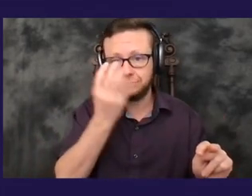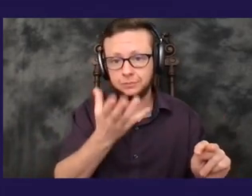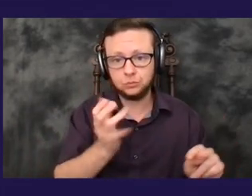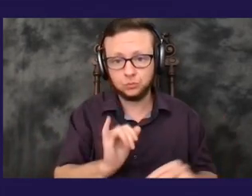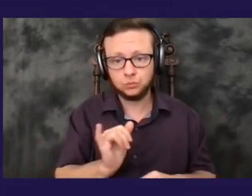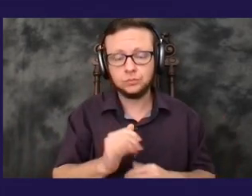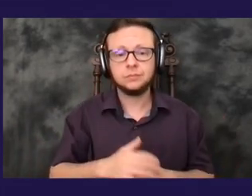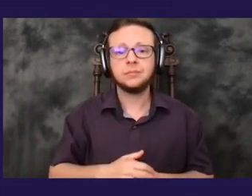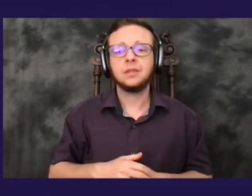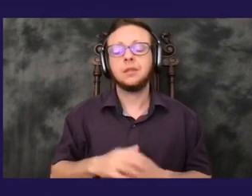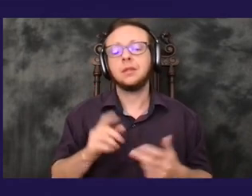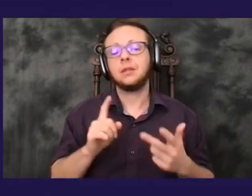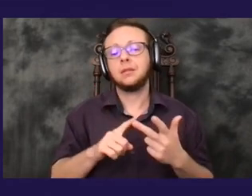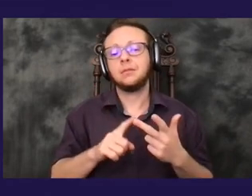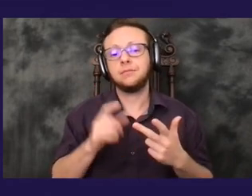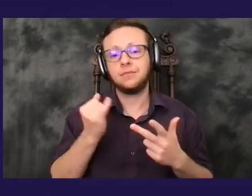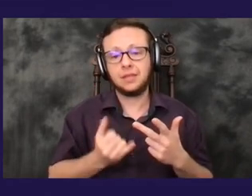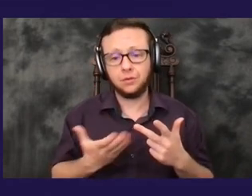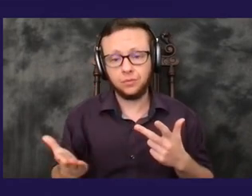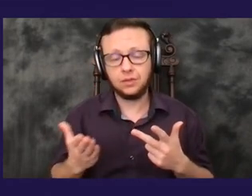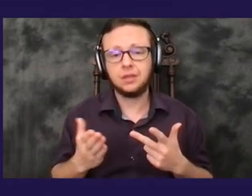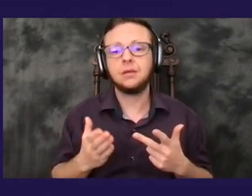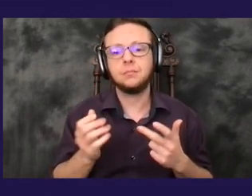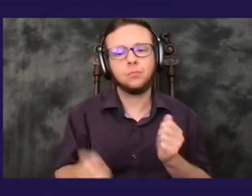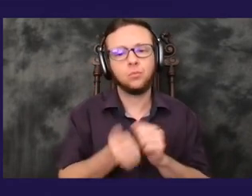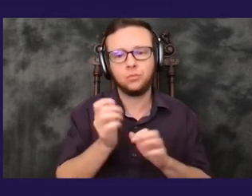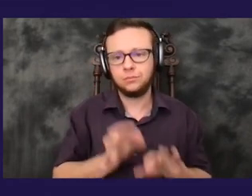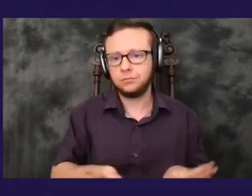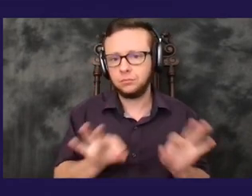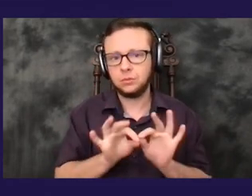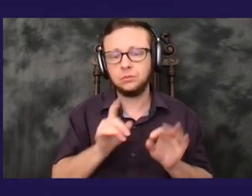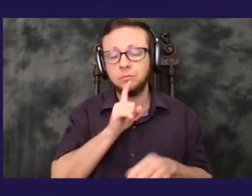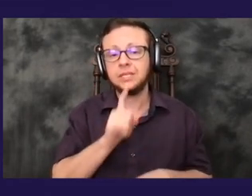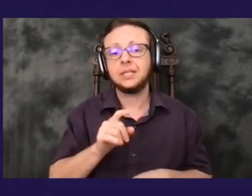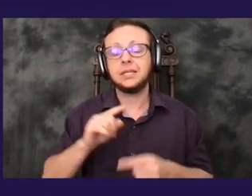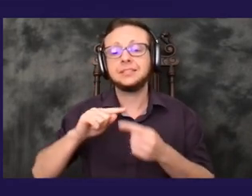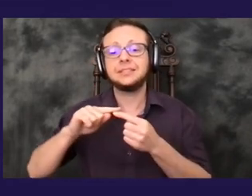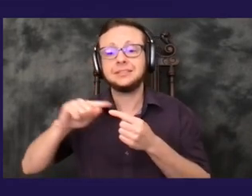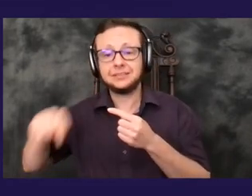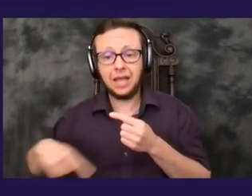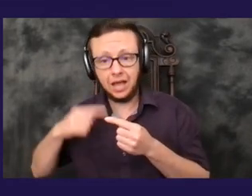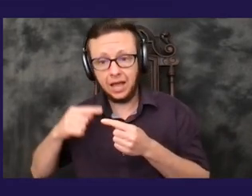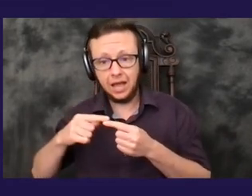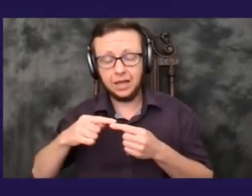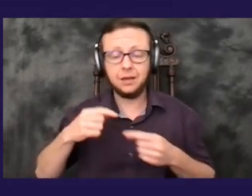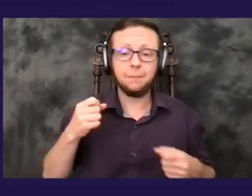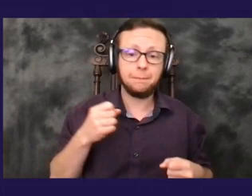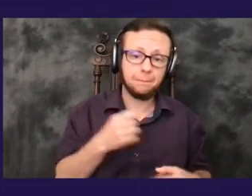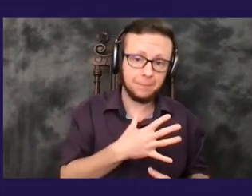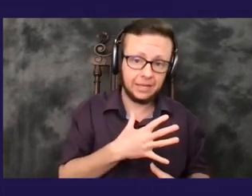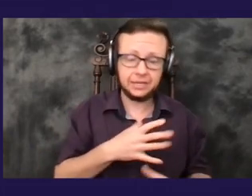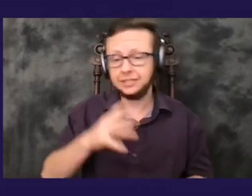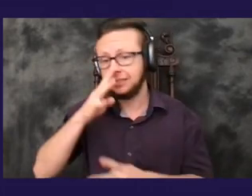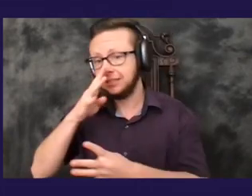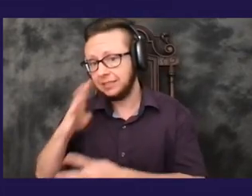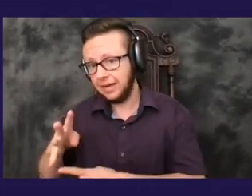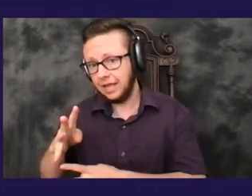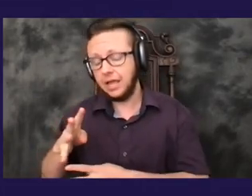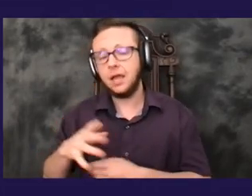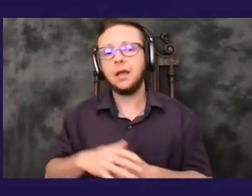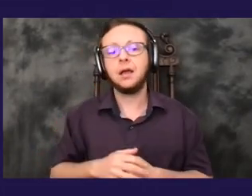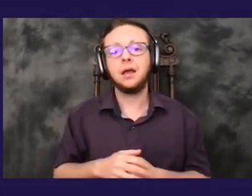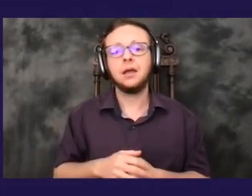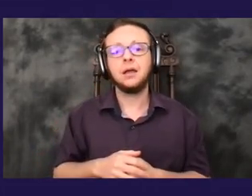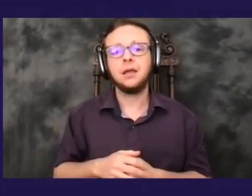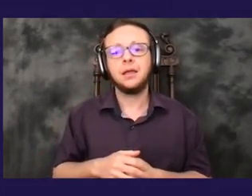which is, I think, one of the most important I can make, is that the cycle of panic and neglect are contrary to